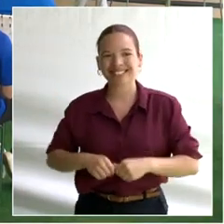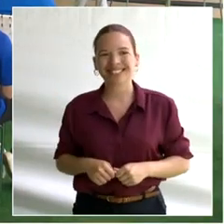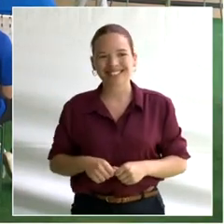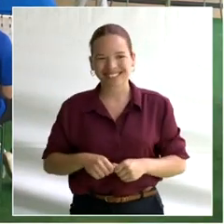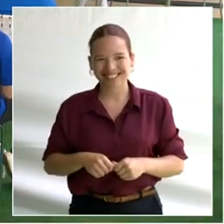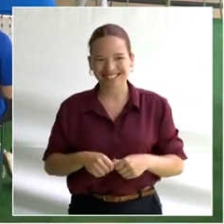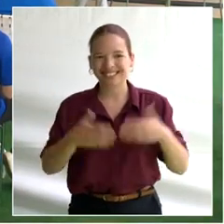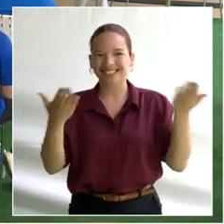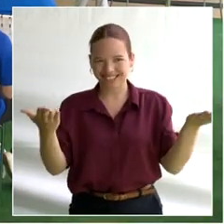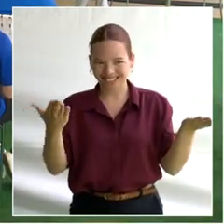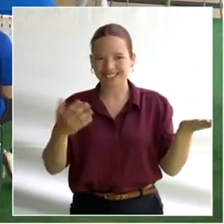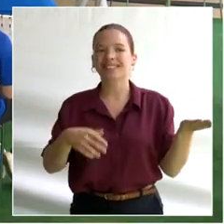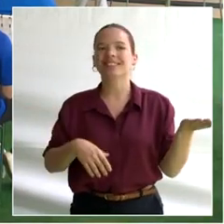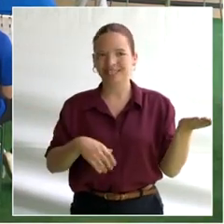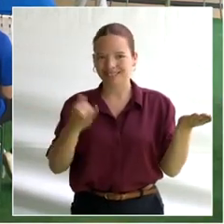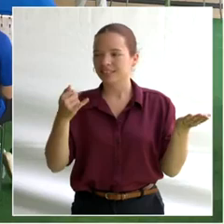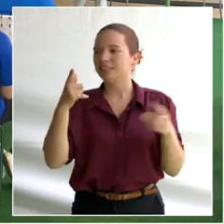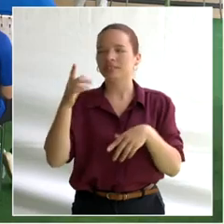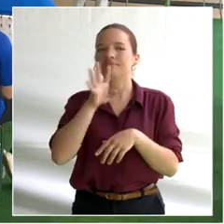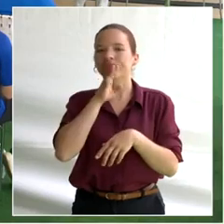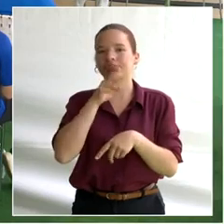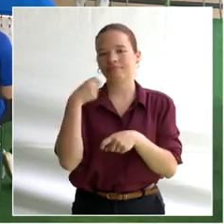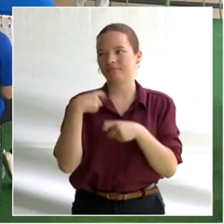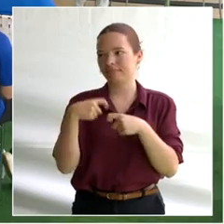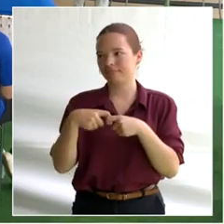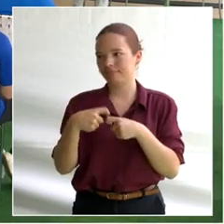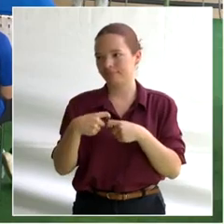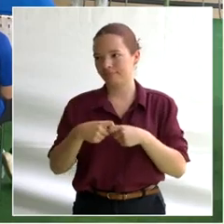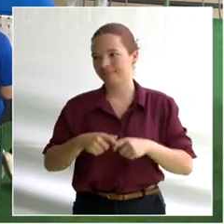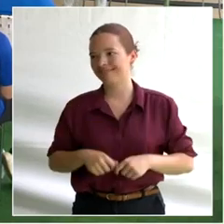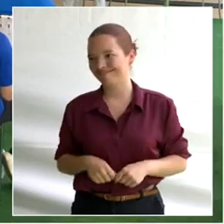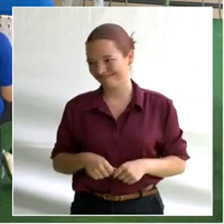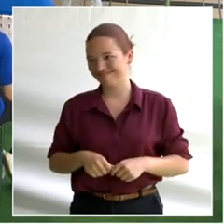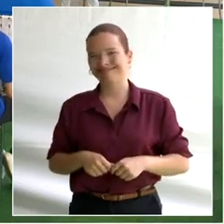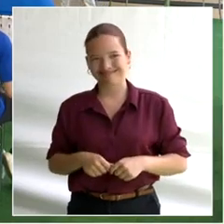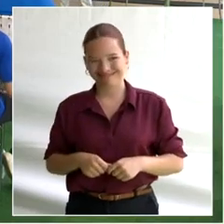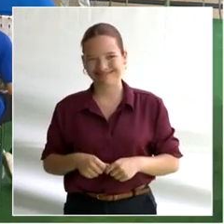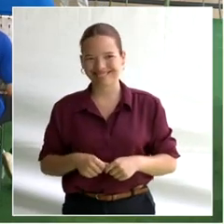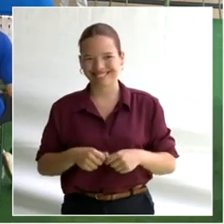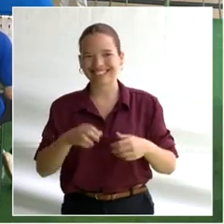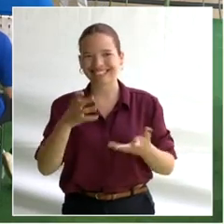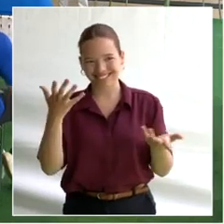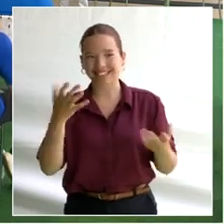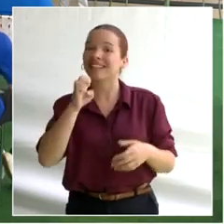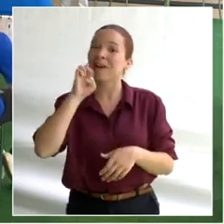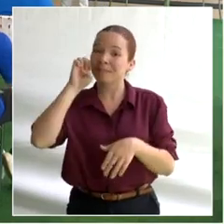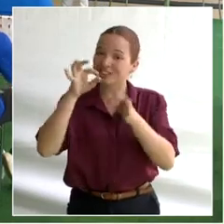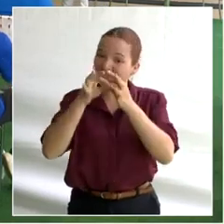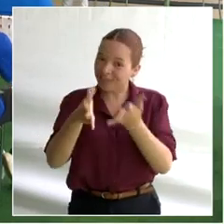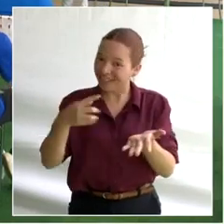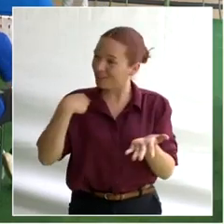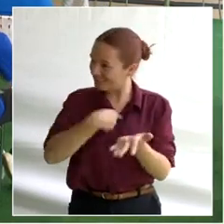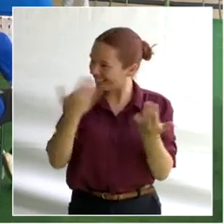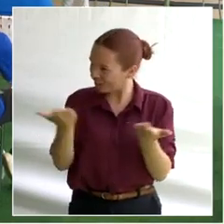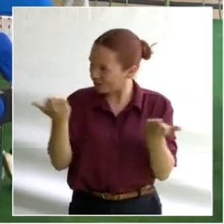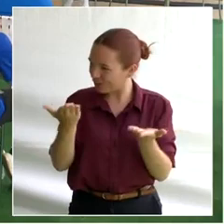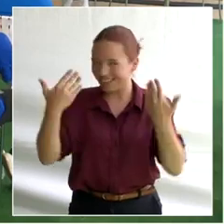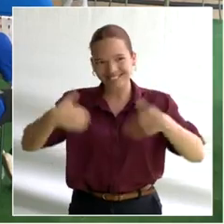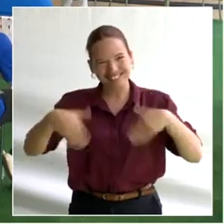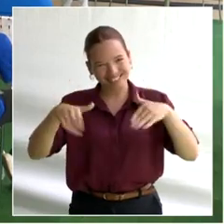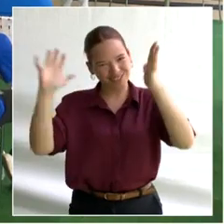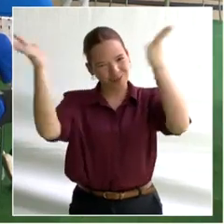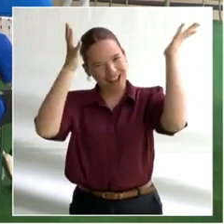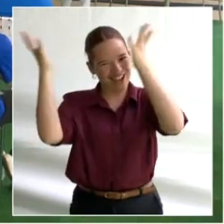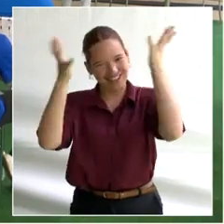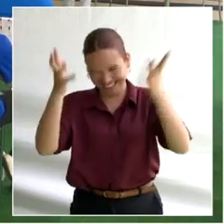have Emily Rodriguez over here, who is our interpreter. So how about a round of applause for Emily Rodriguez, who should